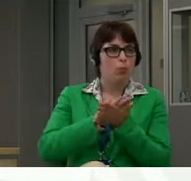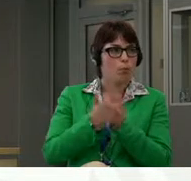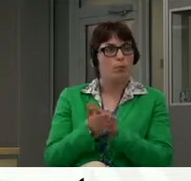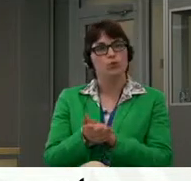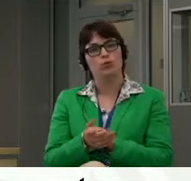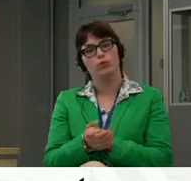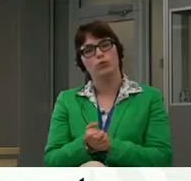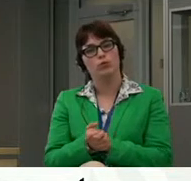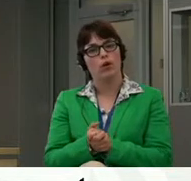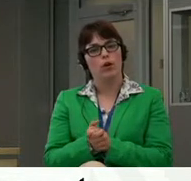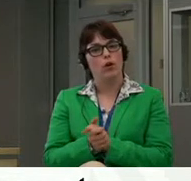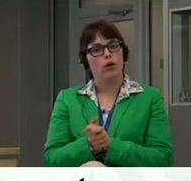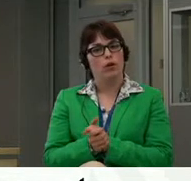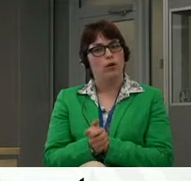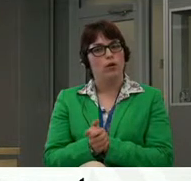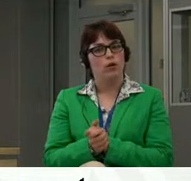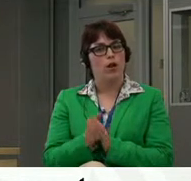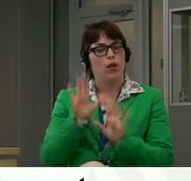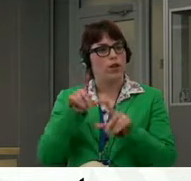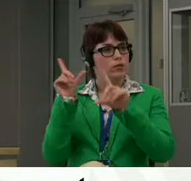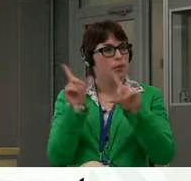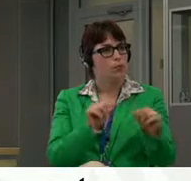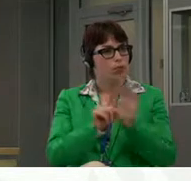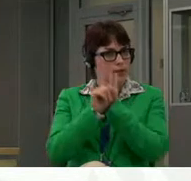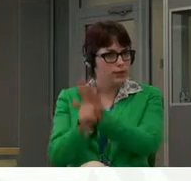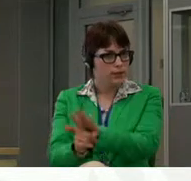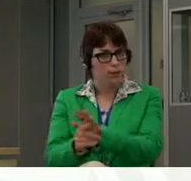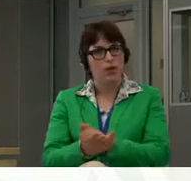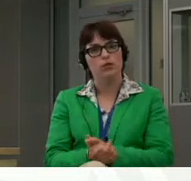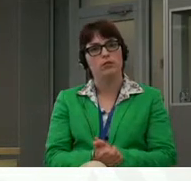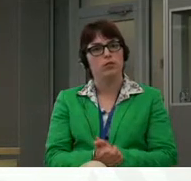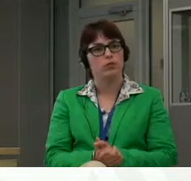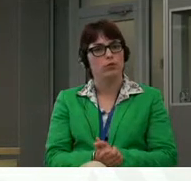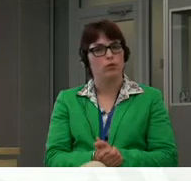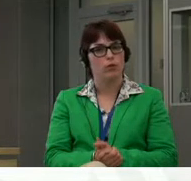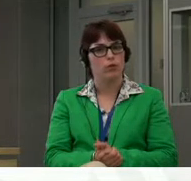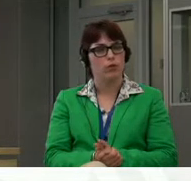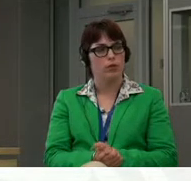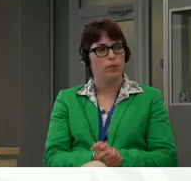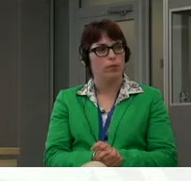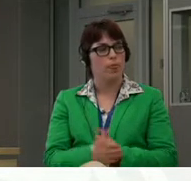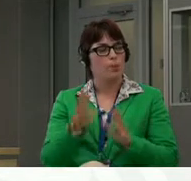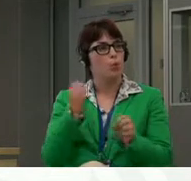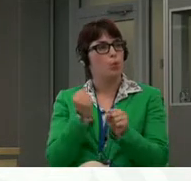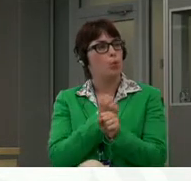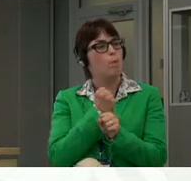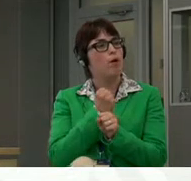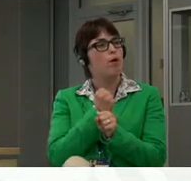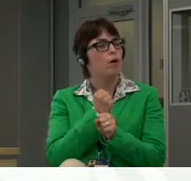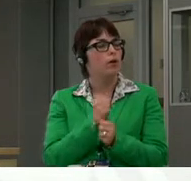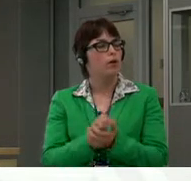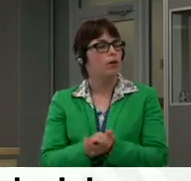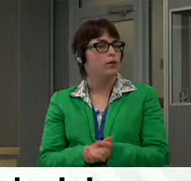interpretation costs. However, this cannot be done at the expenses of the respect of the principle of equal language